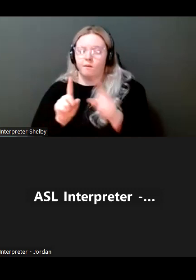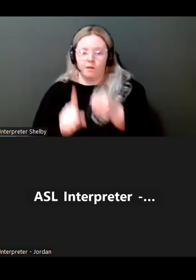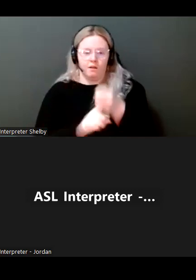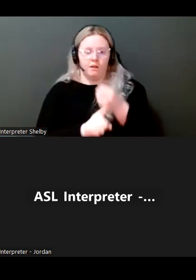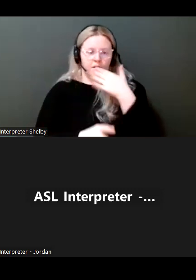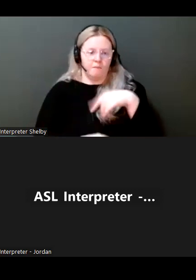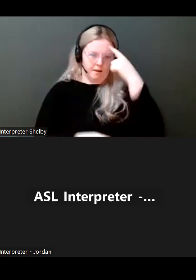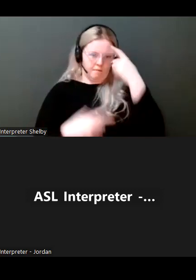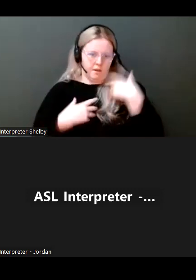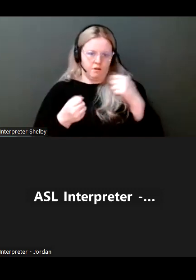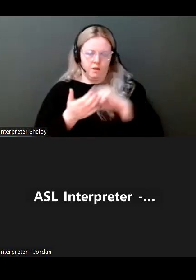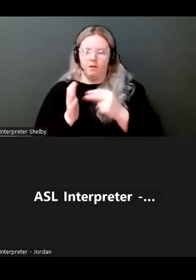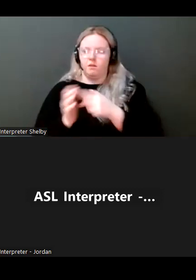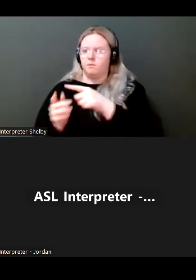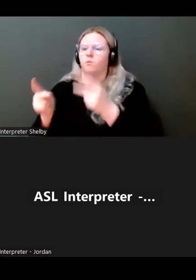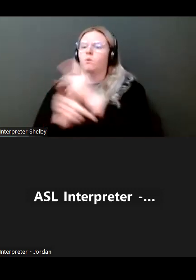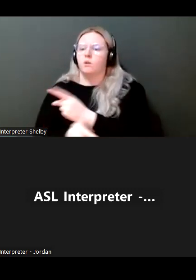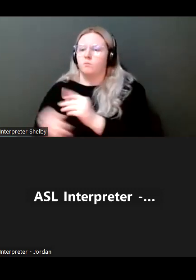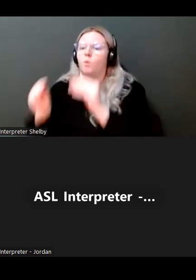cope.